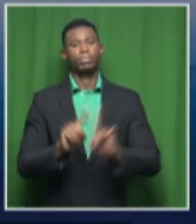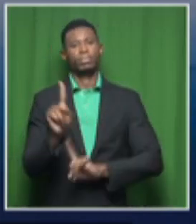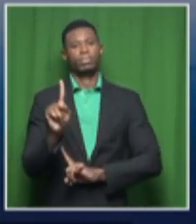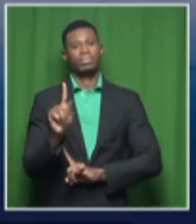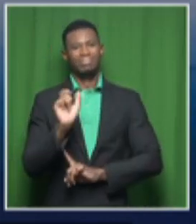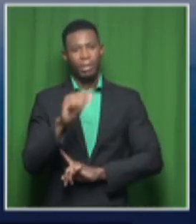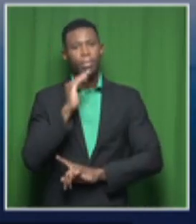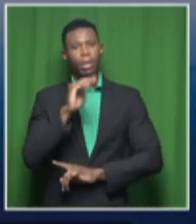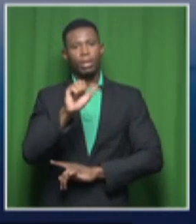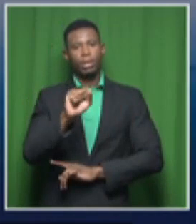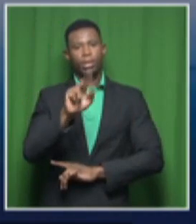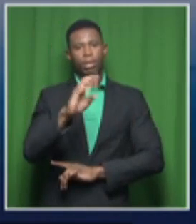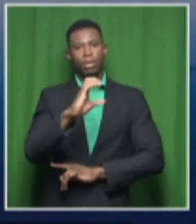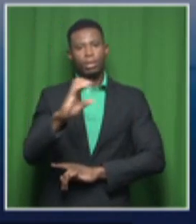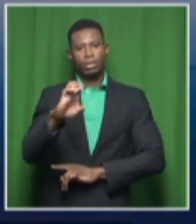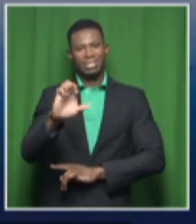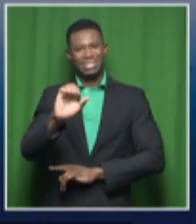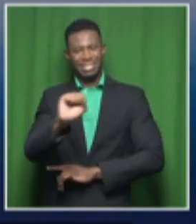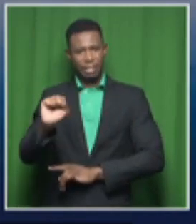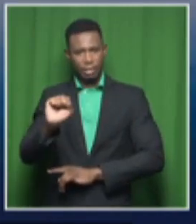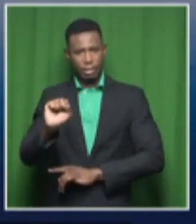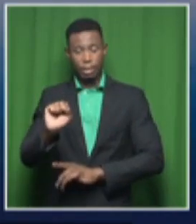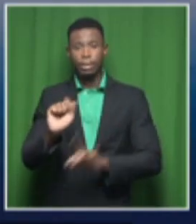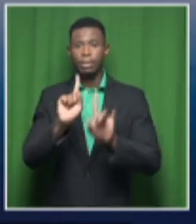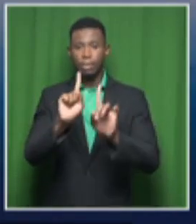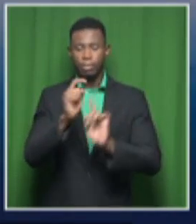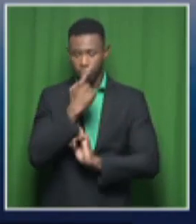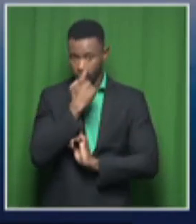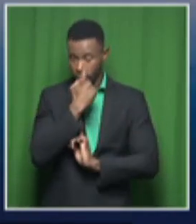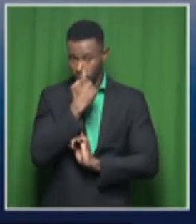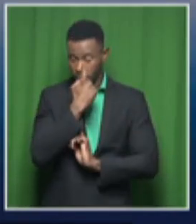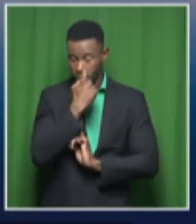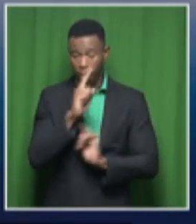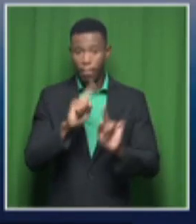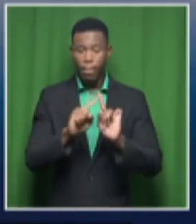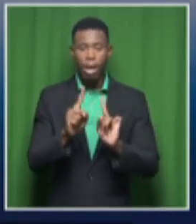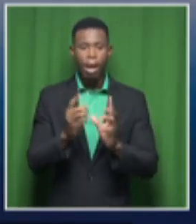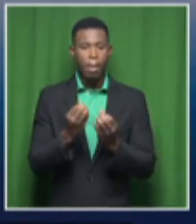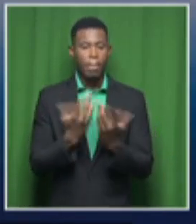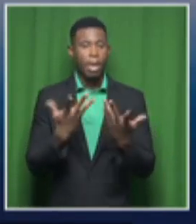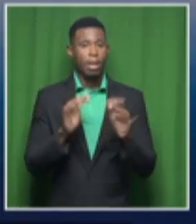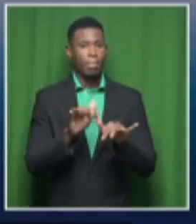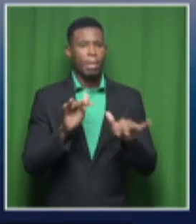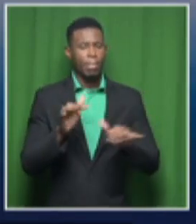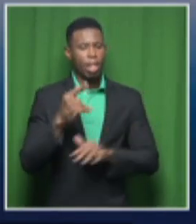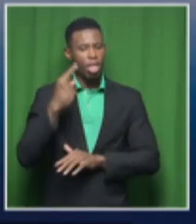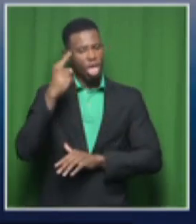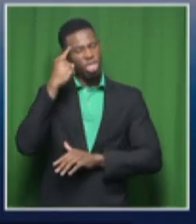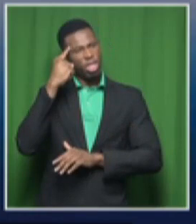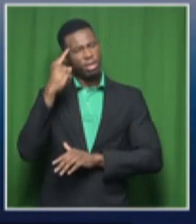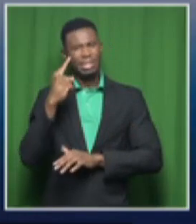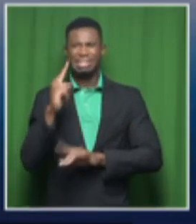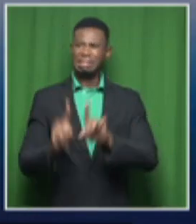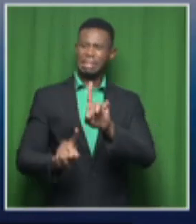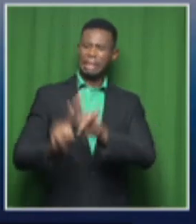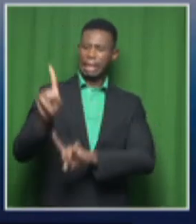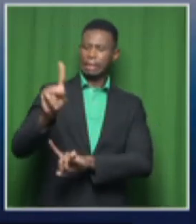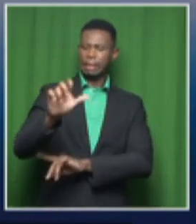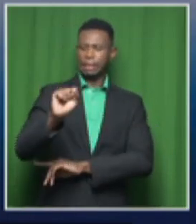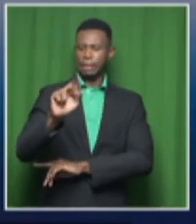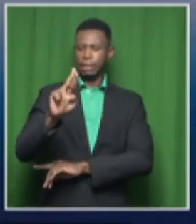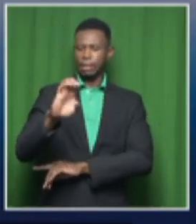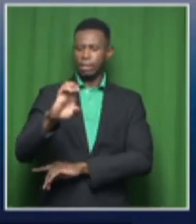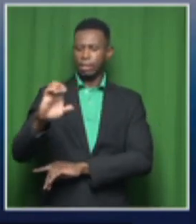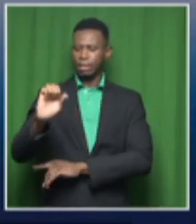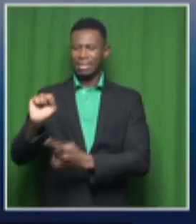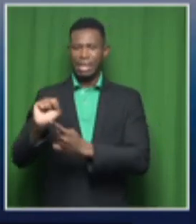success or to similarize success with the definition of how success, many people identify it or describe it, it's the same.